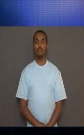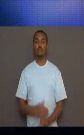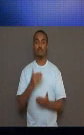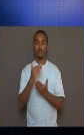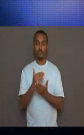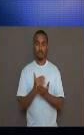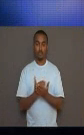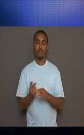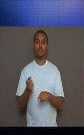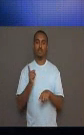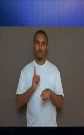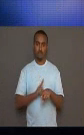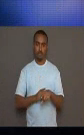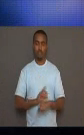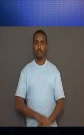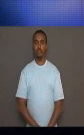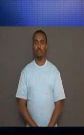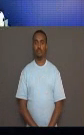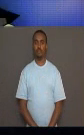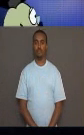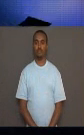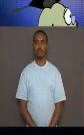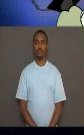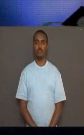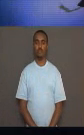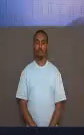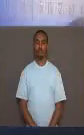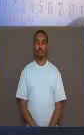Let's get back to our lesson.